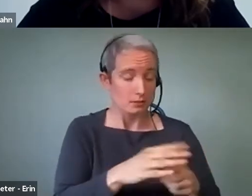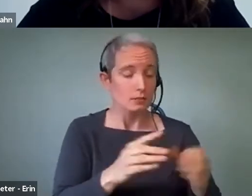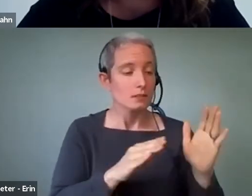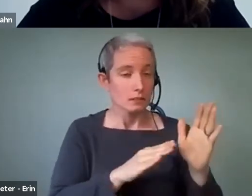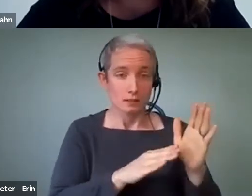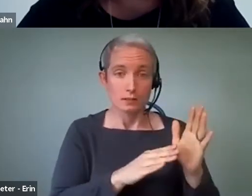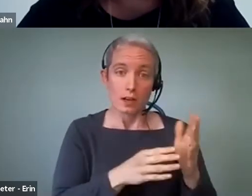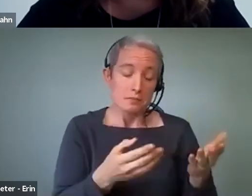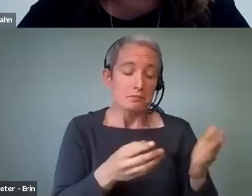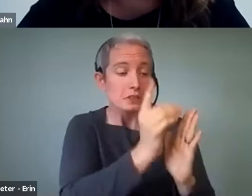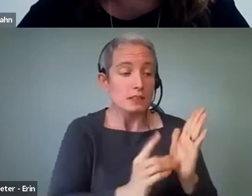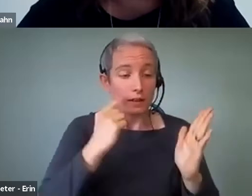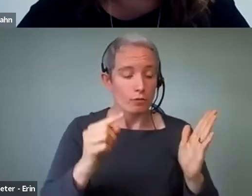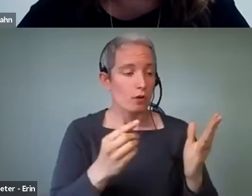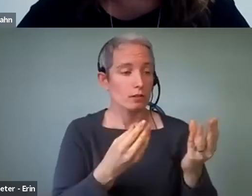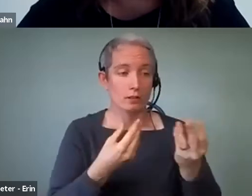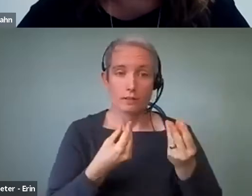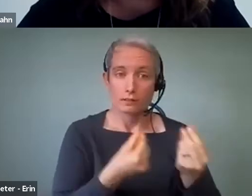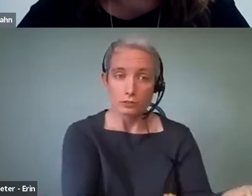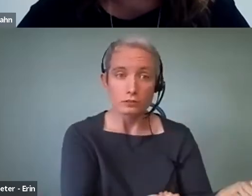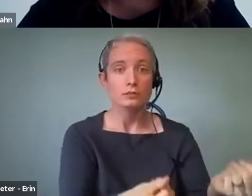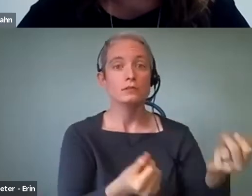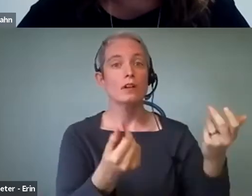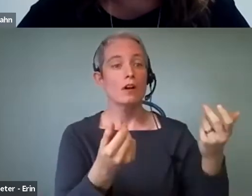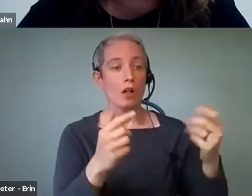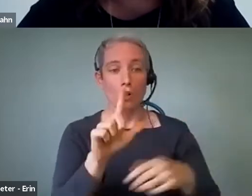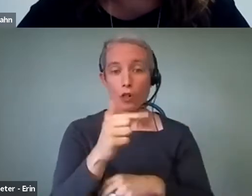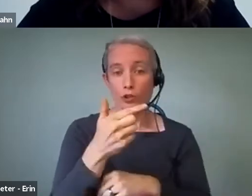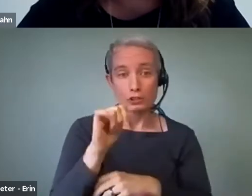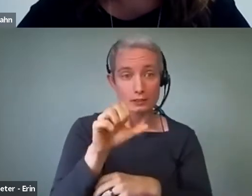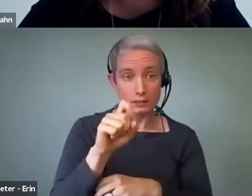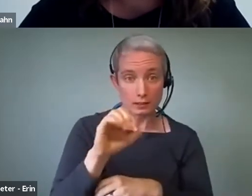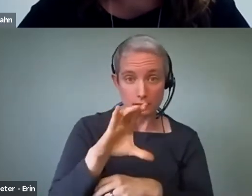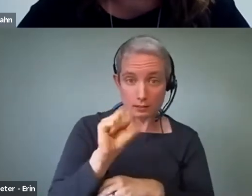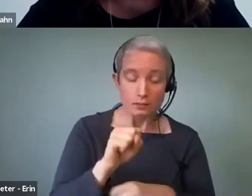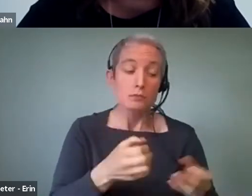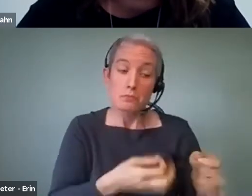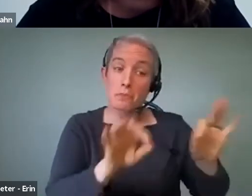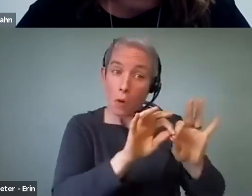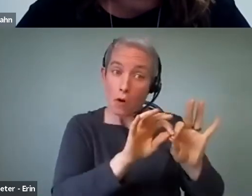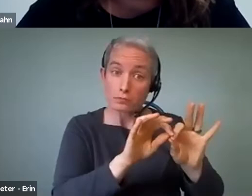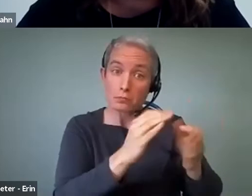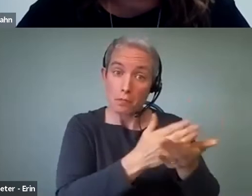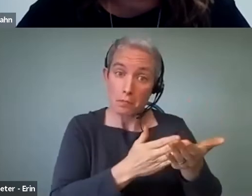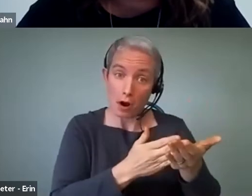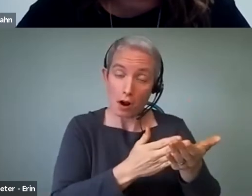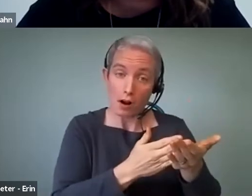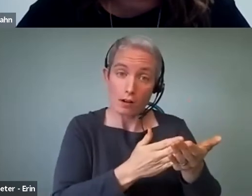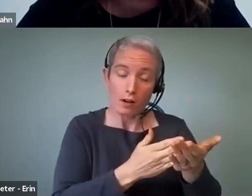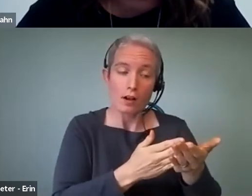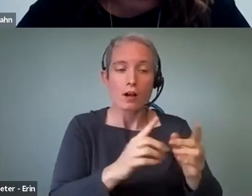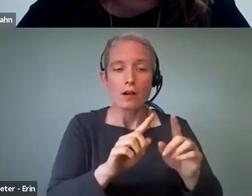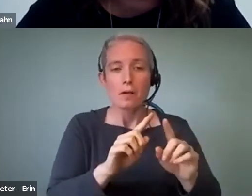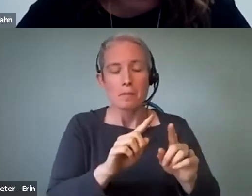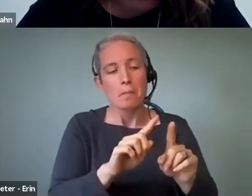for efficiency and logistics, even though wellness and all of those is part of it, that does go on the back burner,